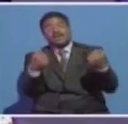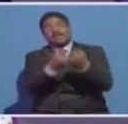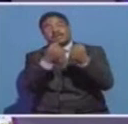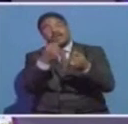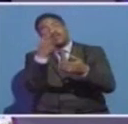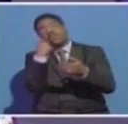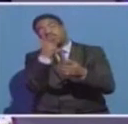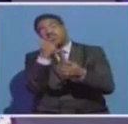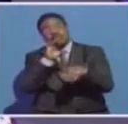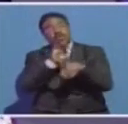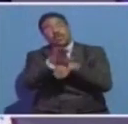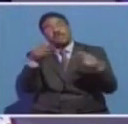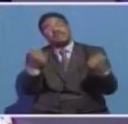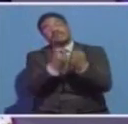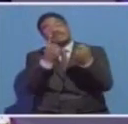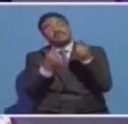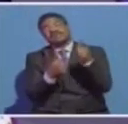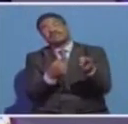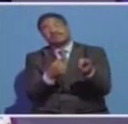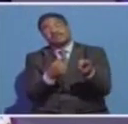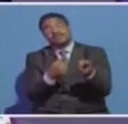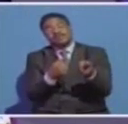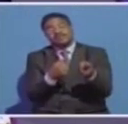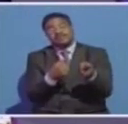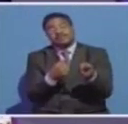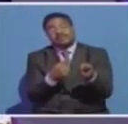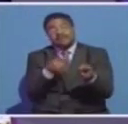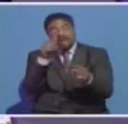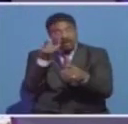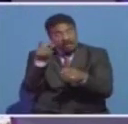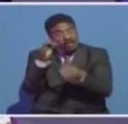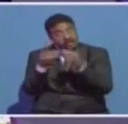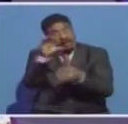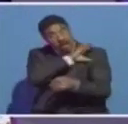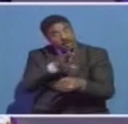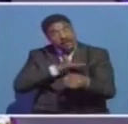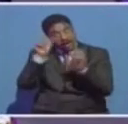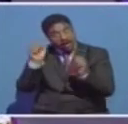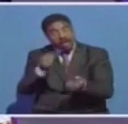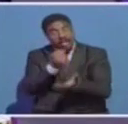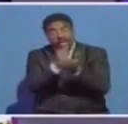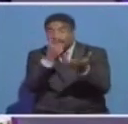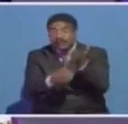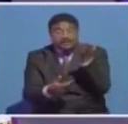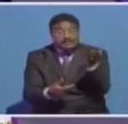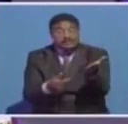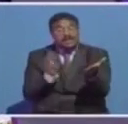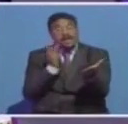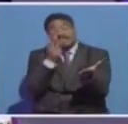what compensation is that person or company going to give to the family members,